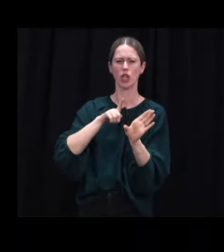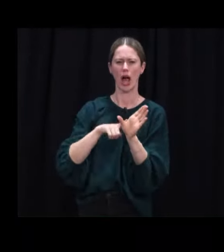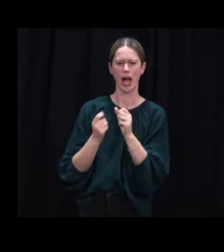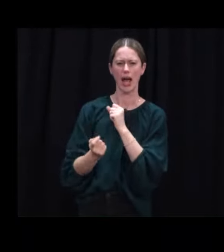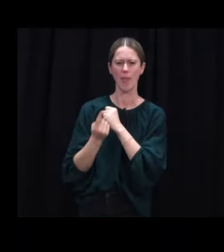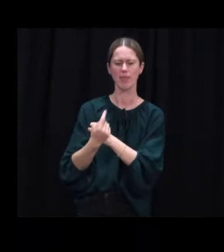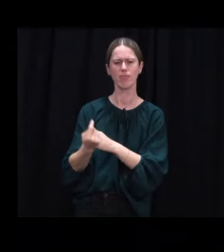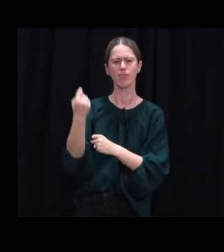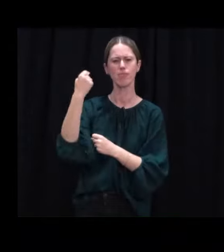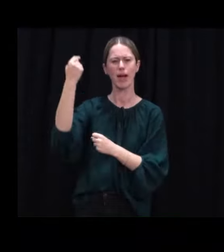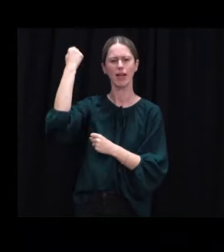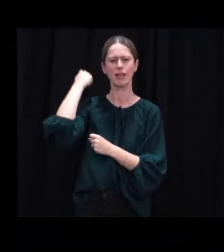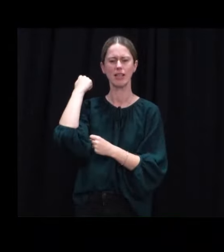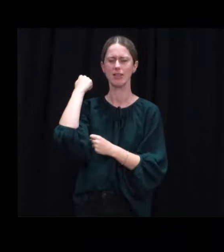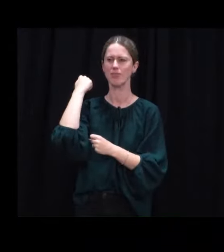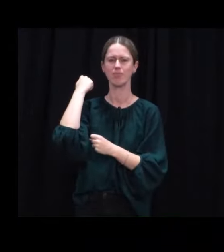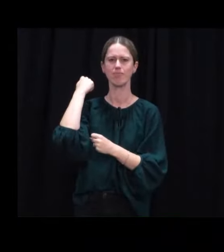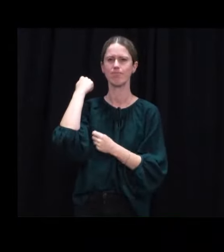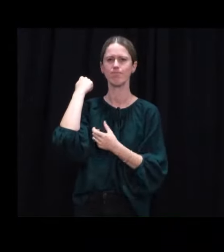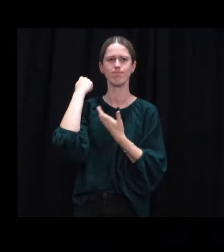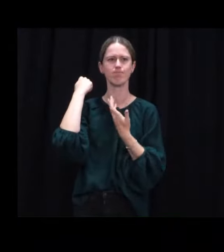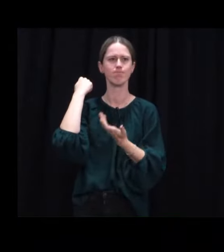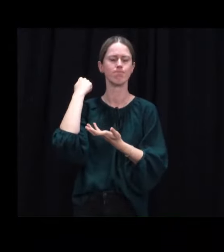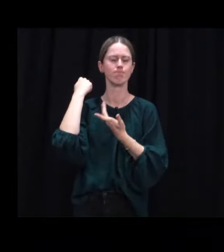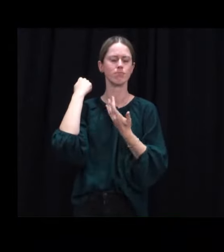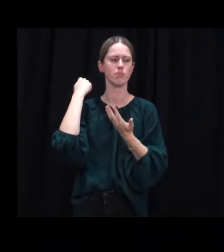at that point in time there was no discussion